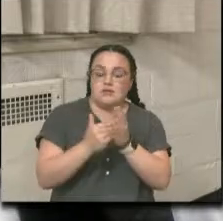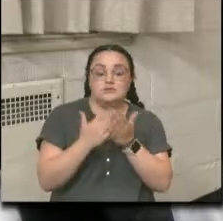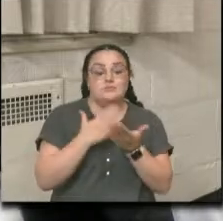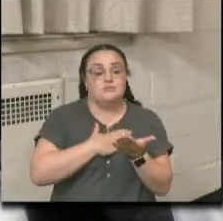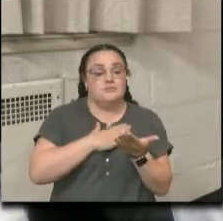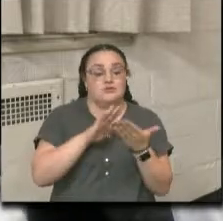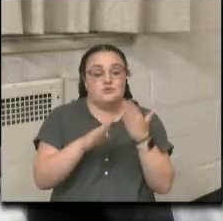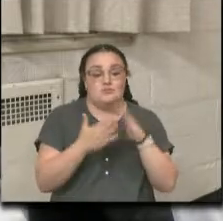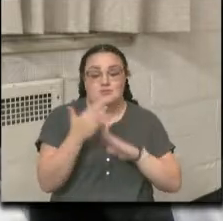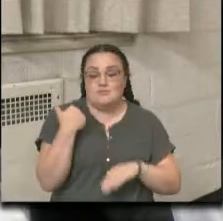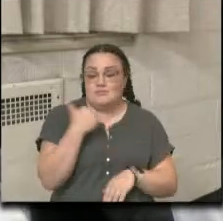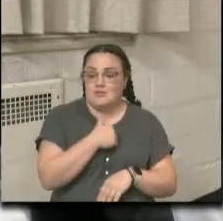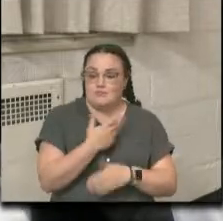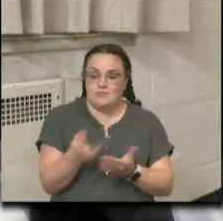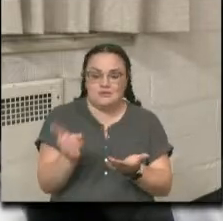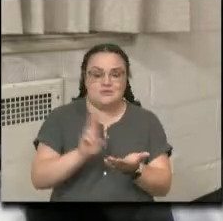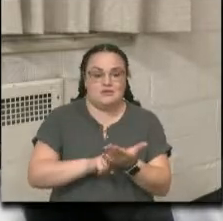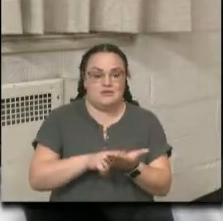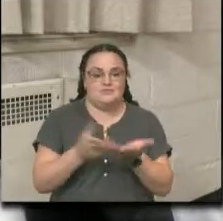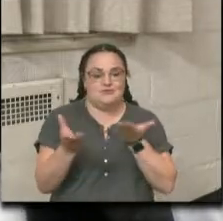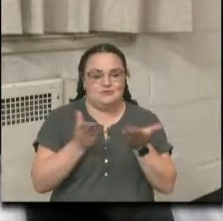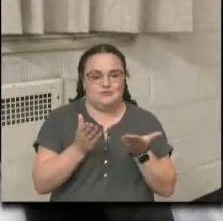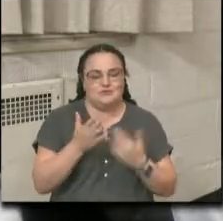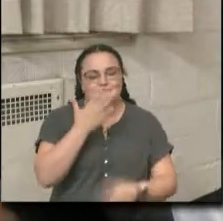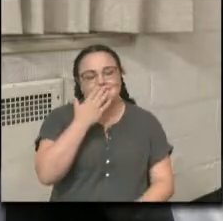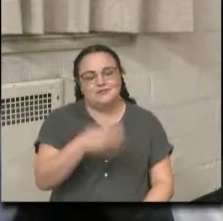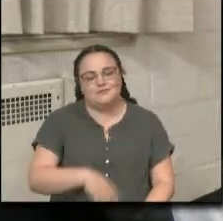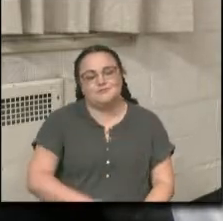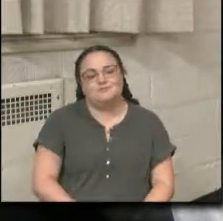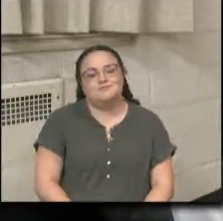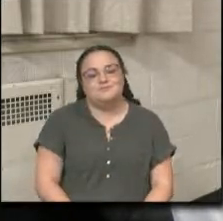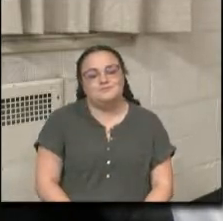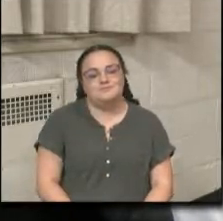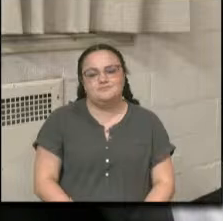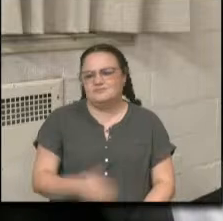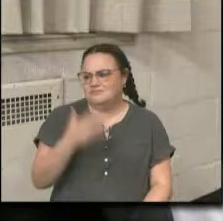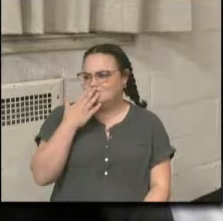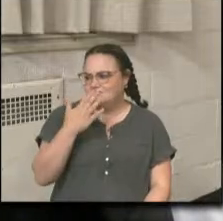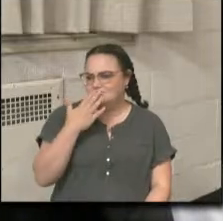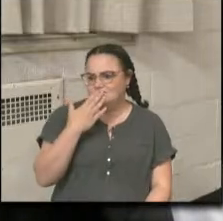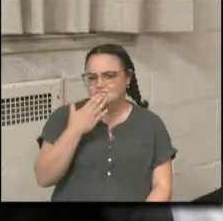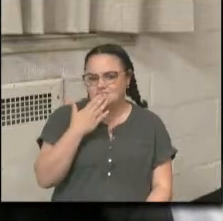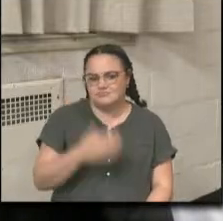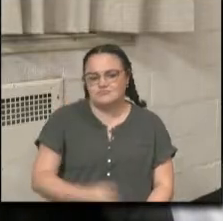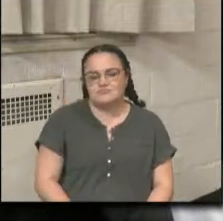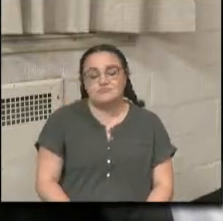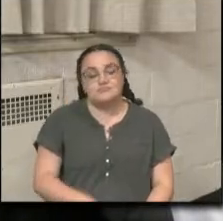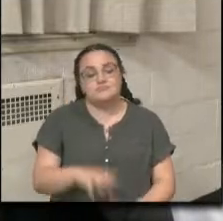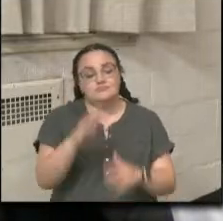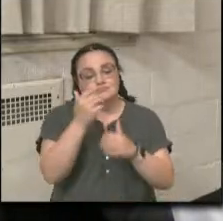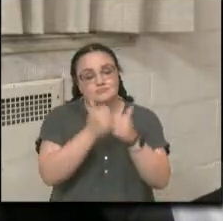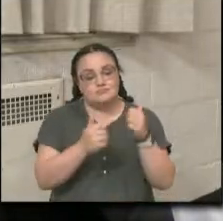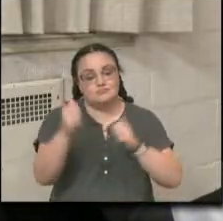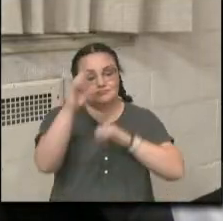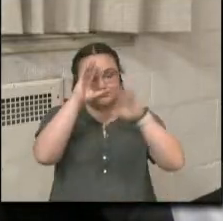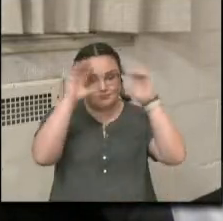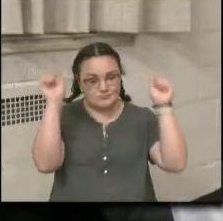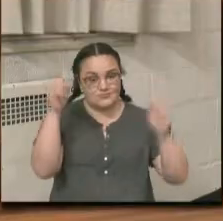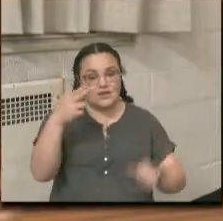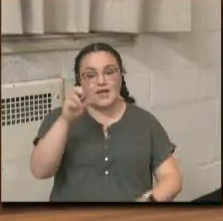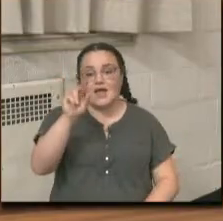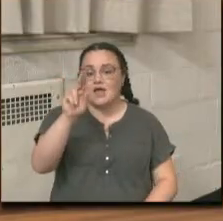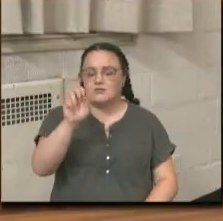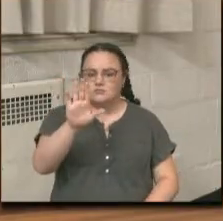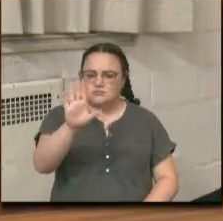sign up to serve in this capacity. Thank you. Thank you so much. Superintendent House? Thank you, Madam Chair, and I'll be